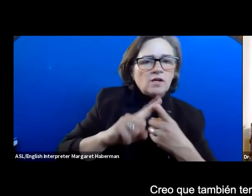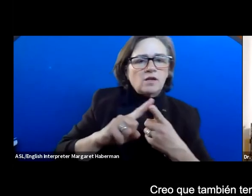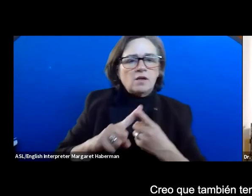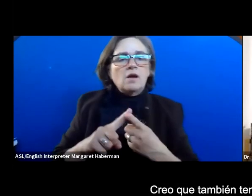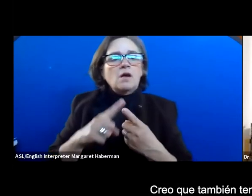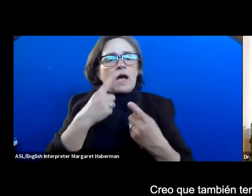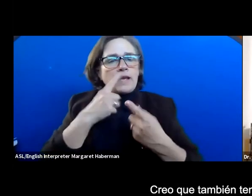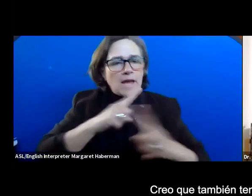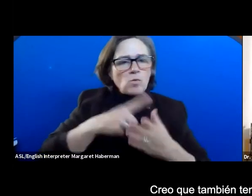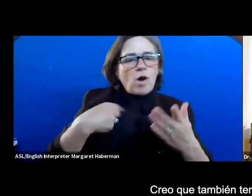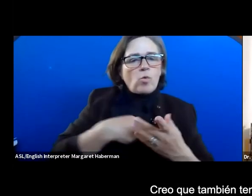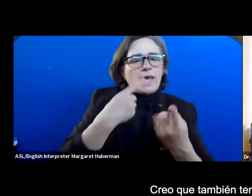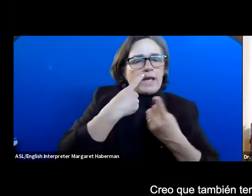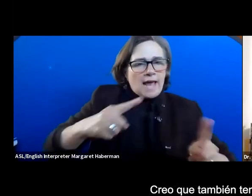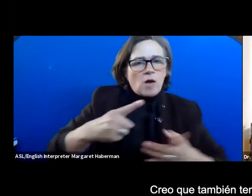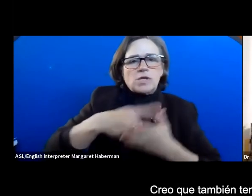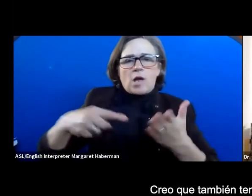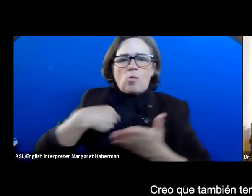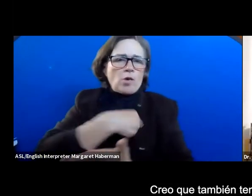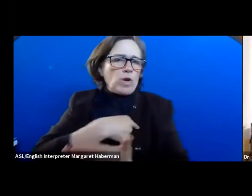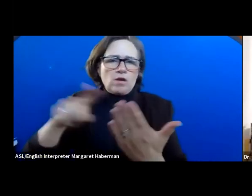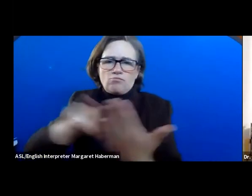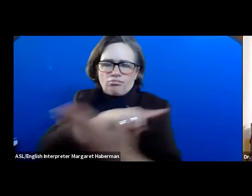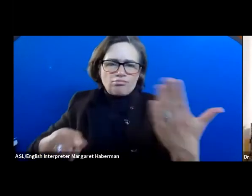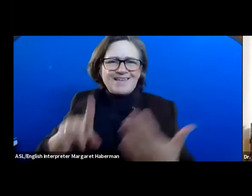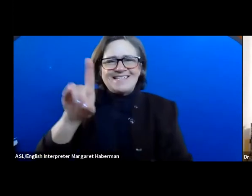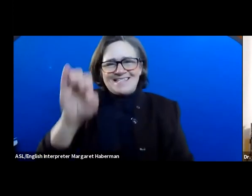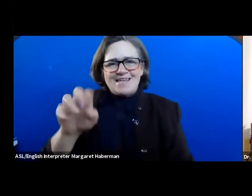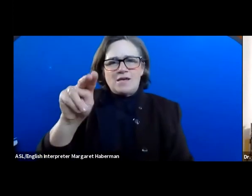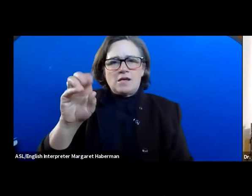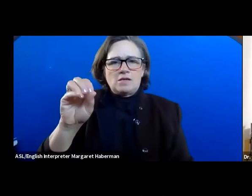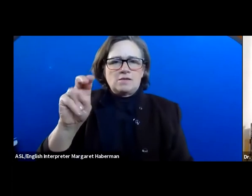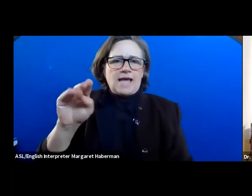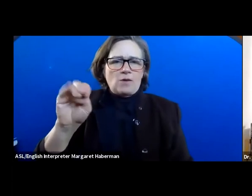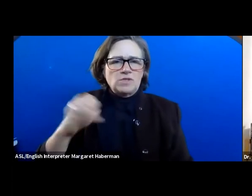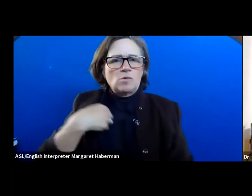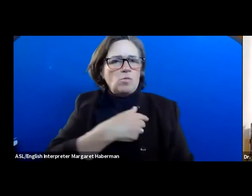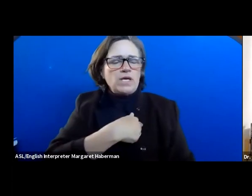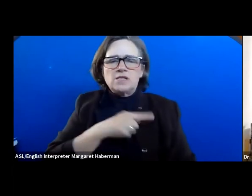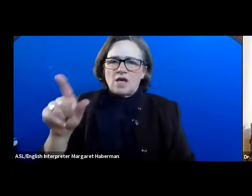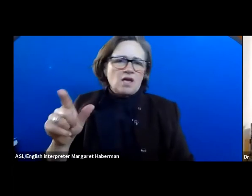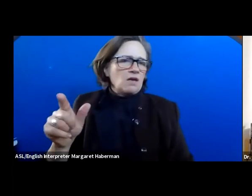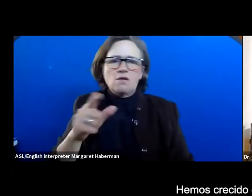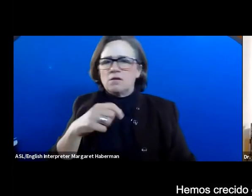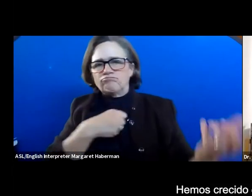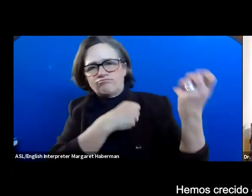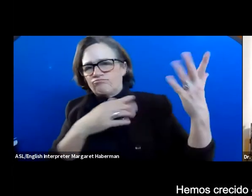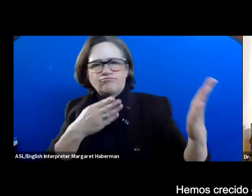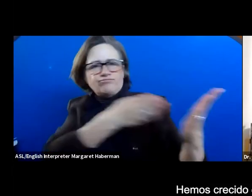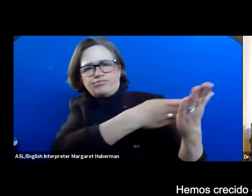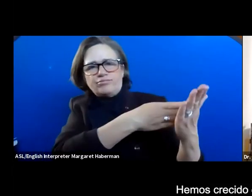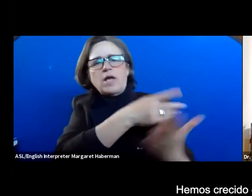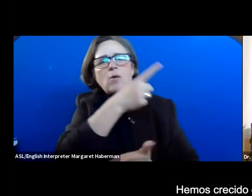also need to talk about what we need to renounce. What do we need to give up in the process? We